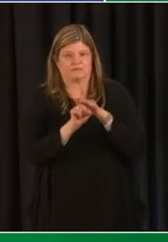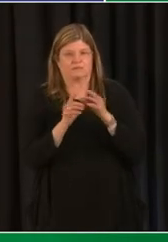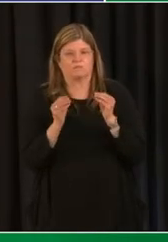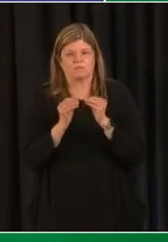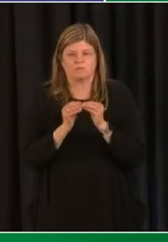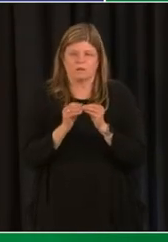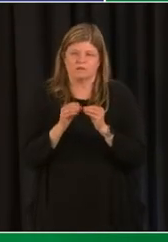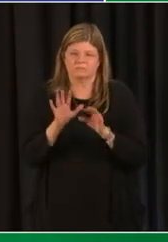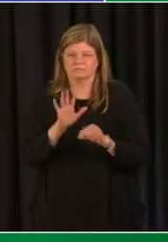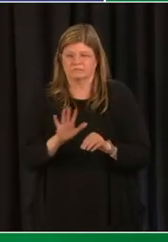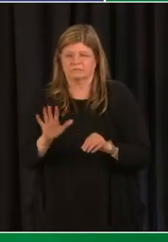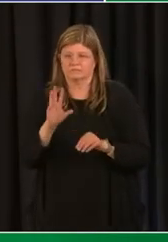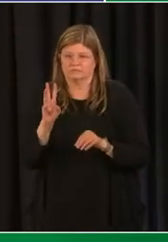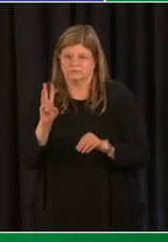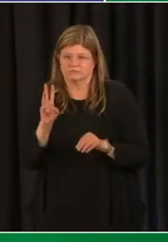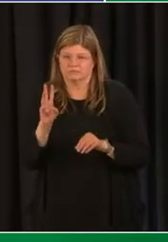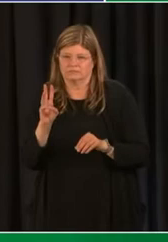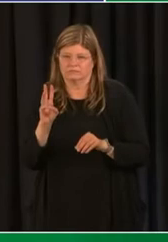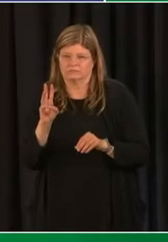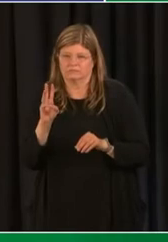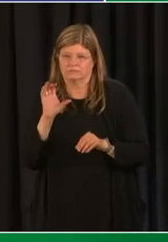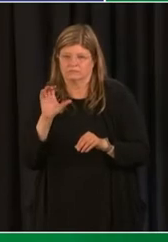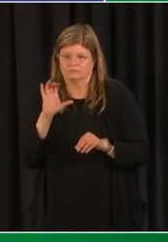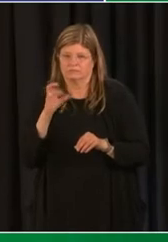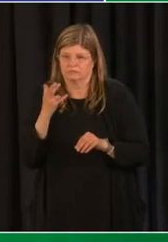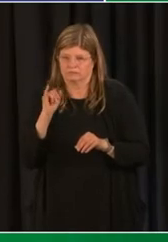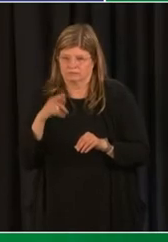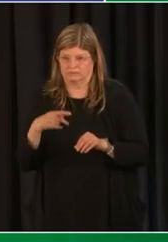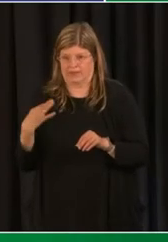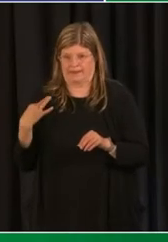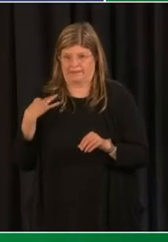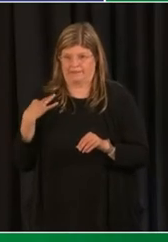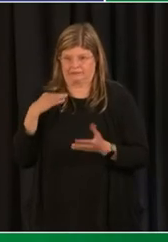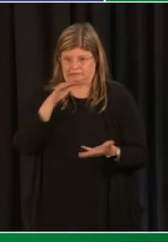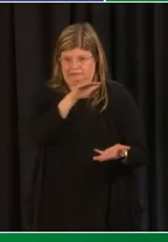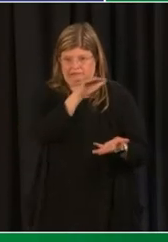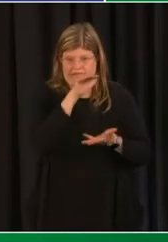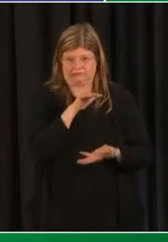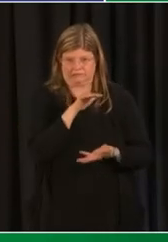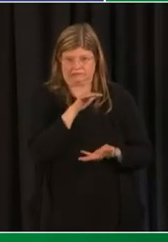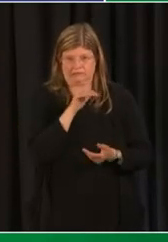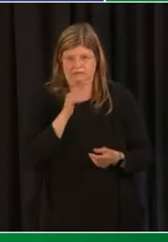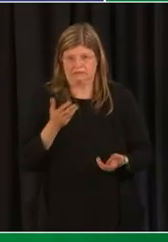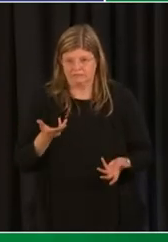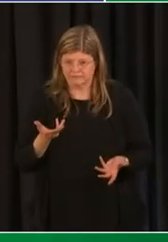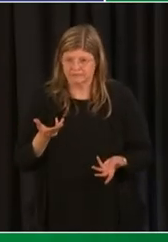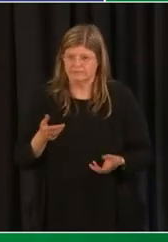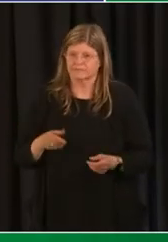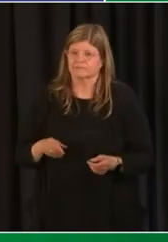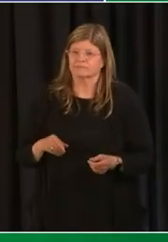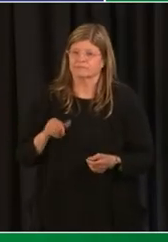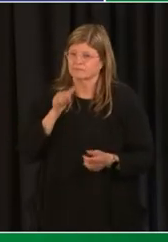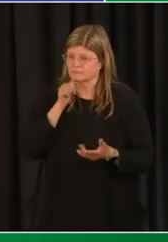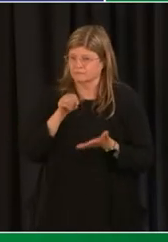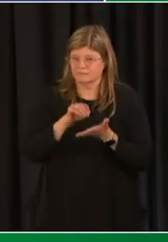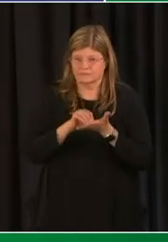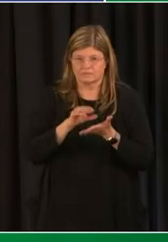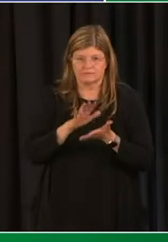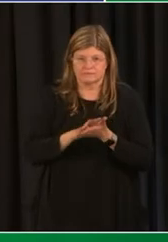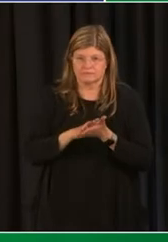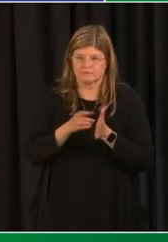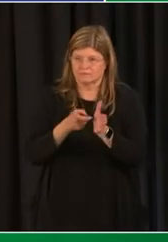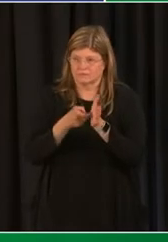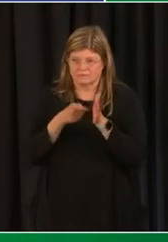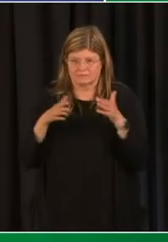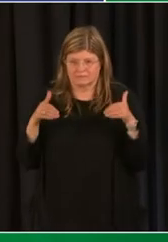were 600 CHAP applications that did not submit any documentation yet, and they have been asked